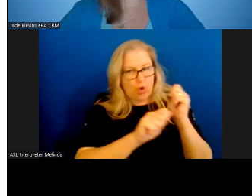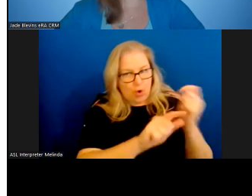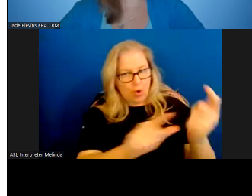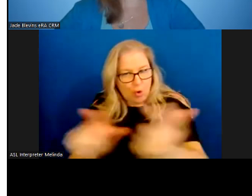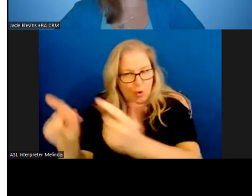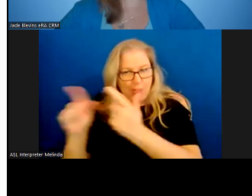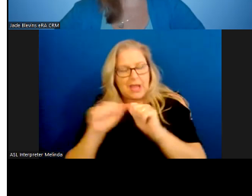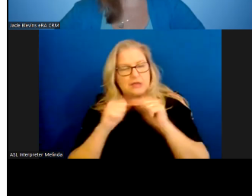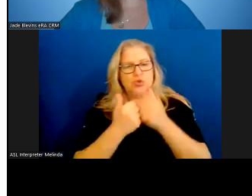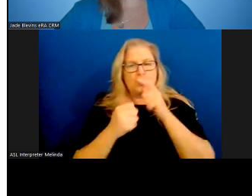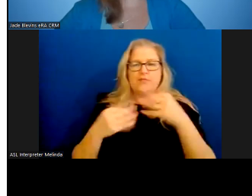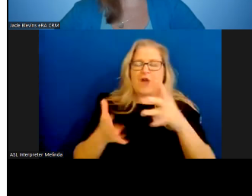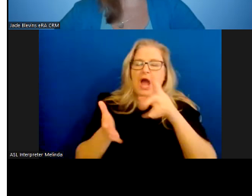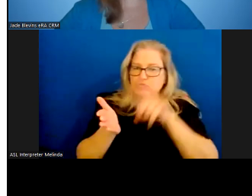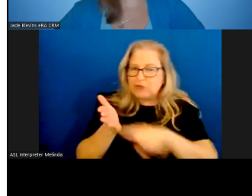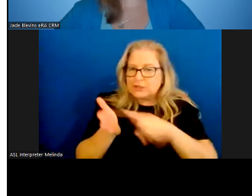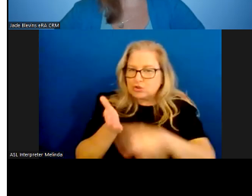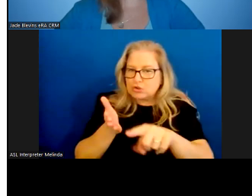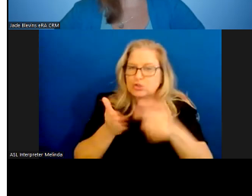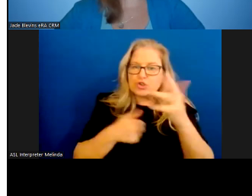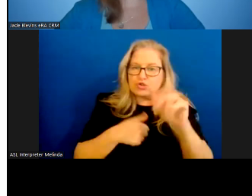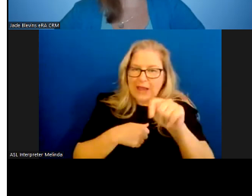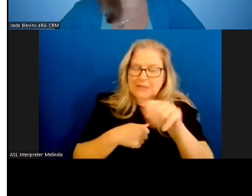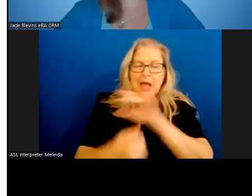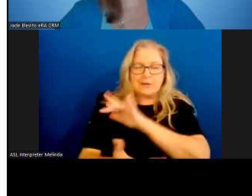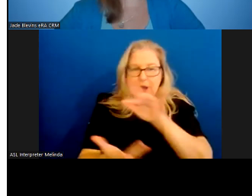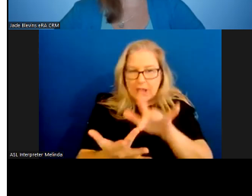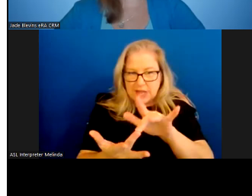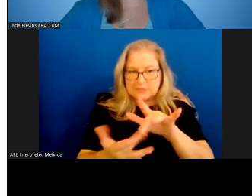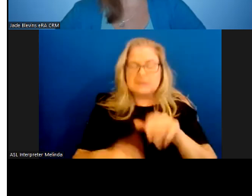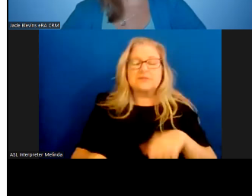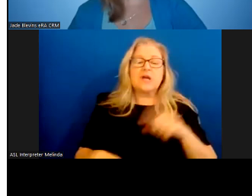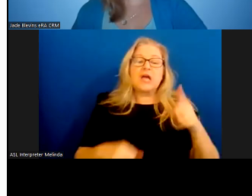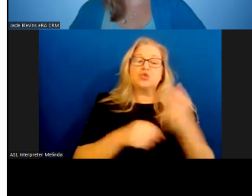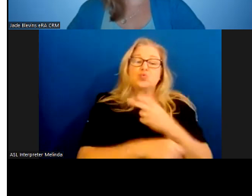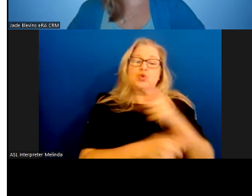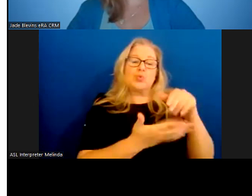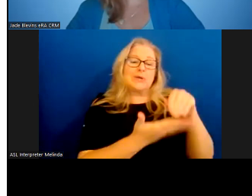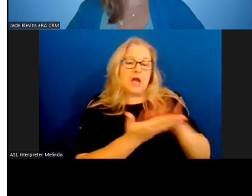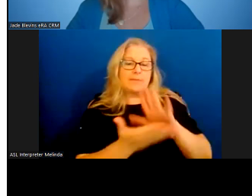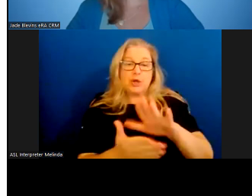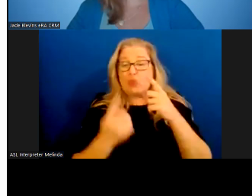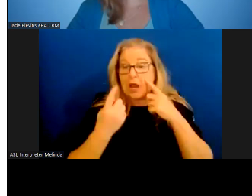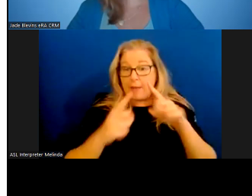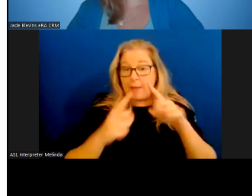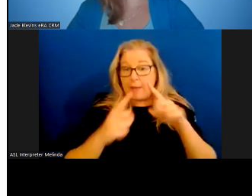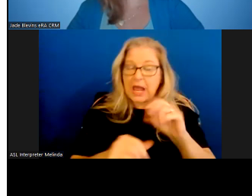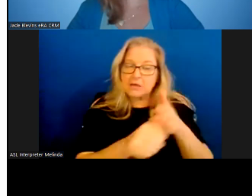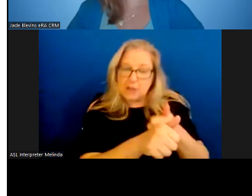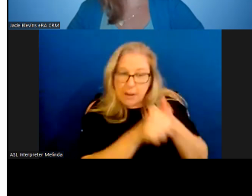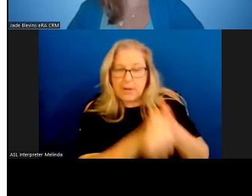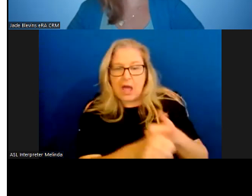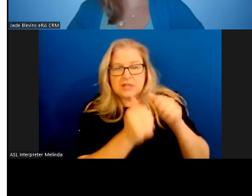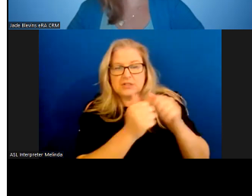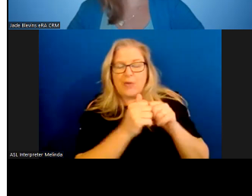that provides research grants and provide research grants and contacts. It's used to document your accomplishments and compliance with the terms